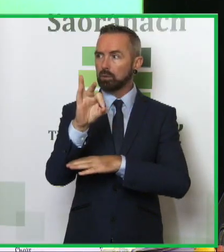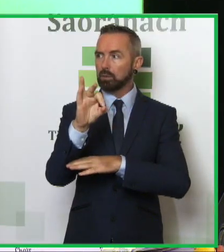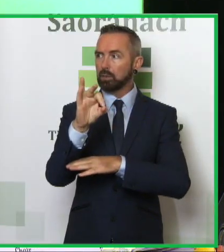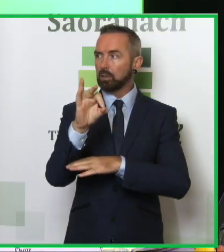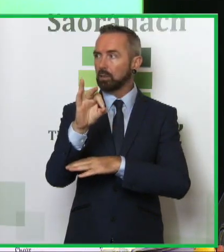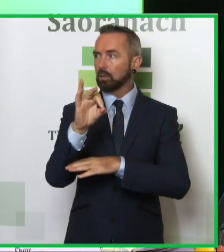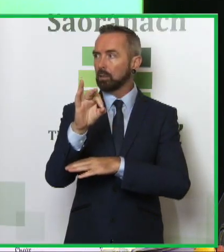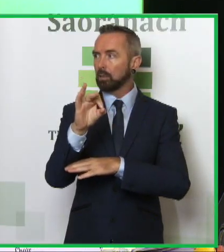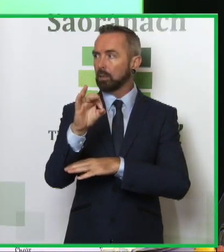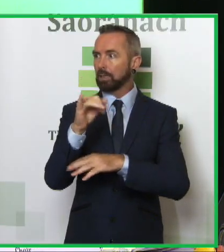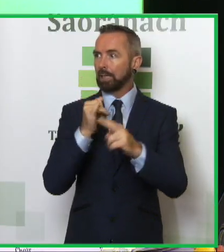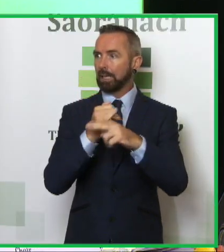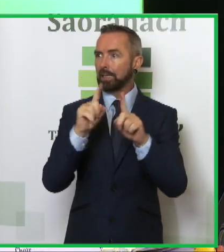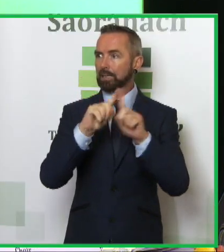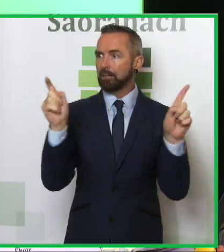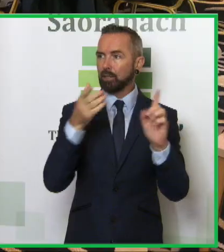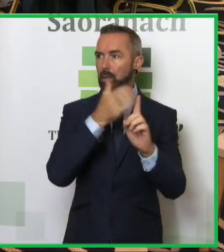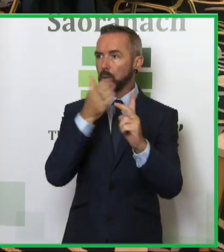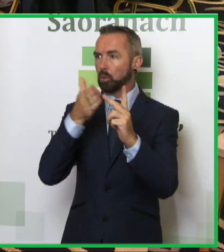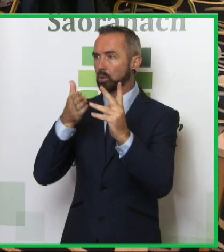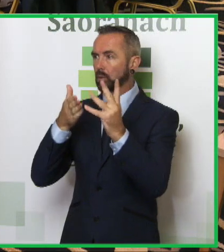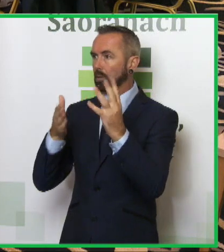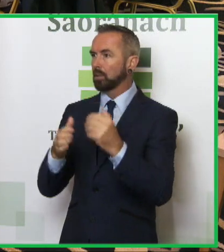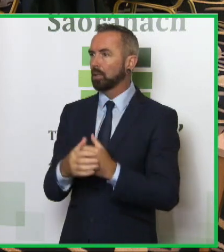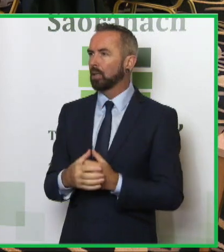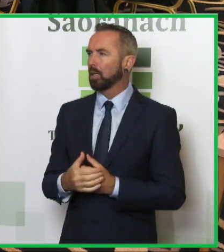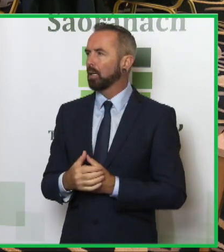up as well for a different approach.